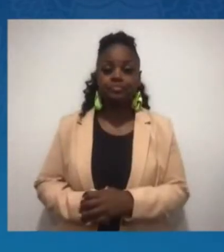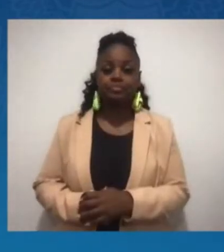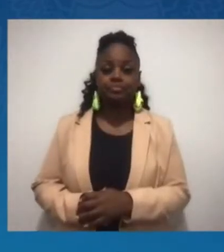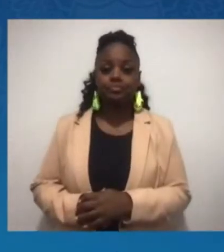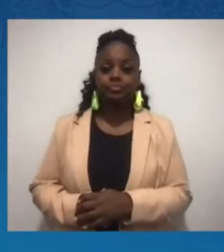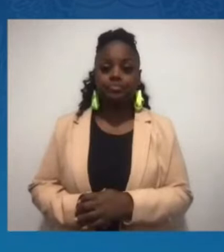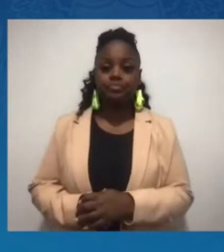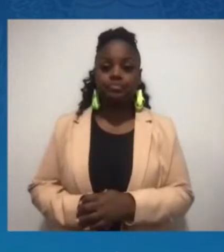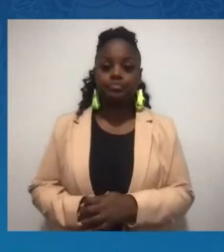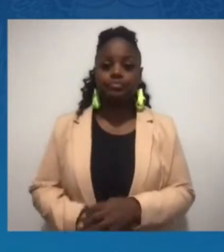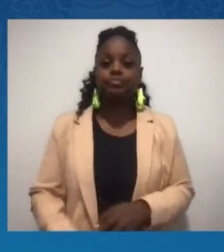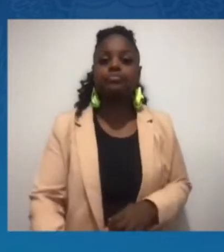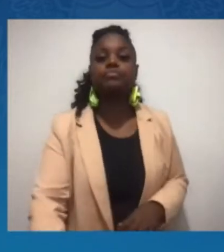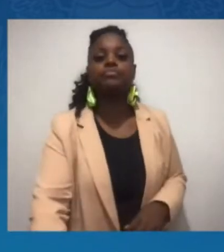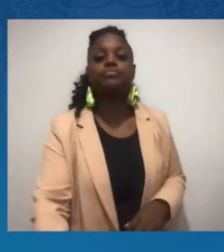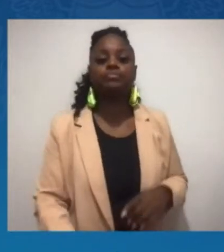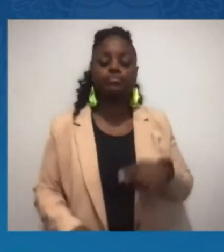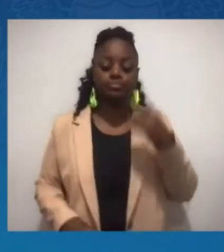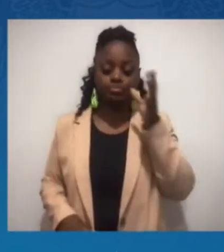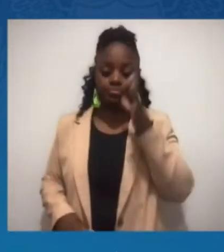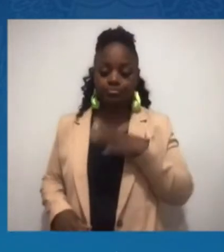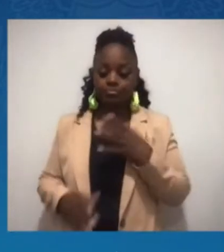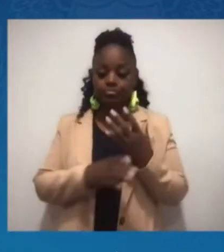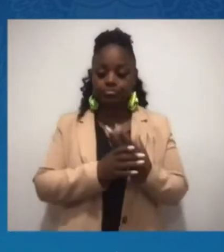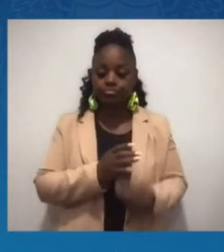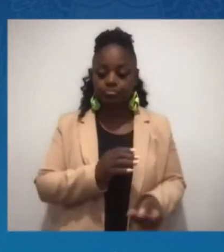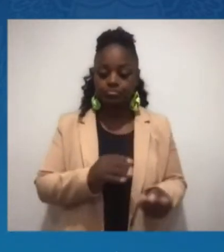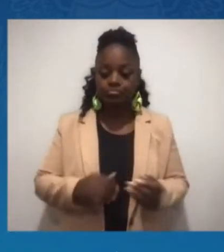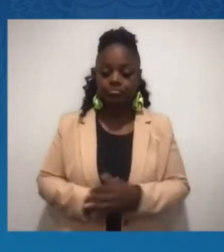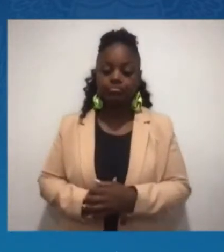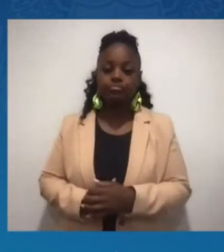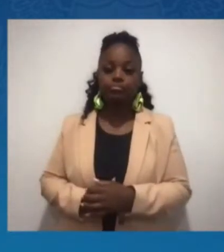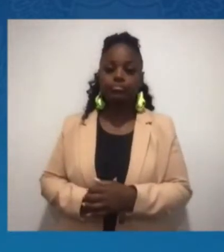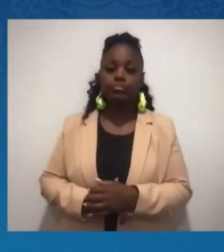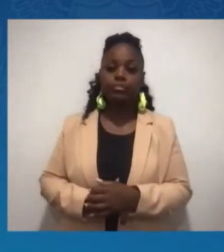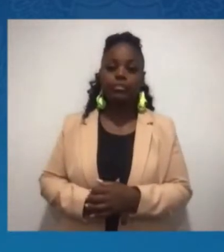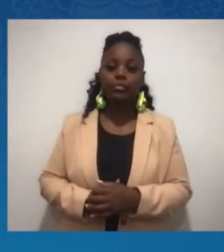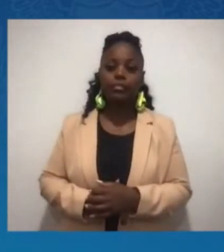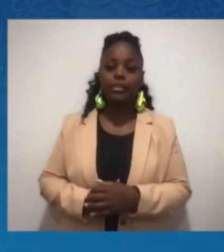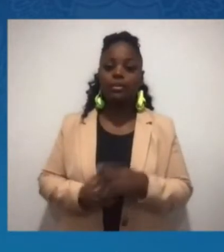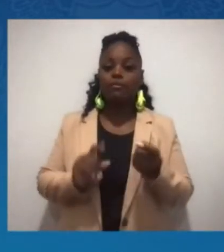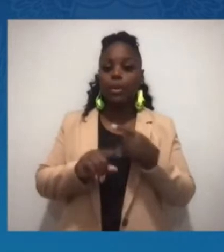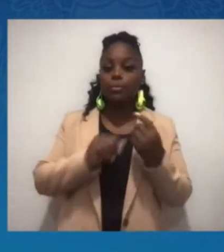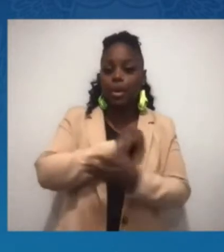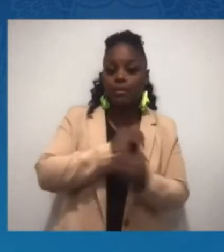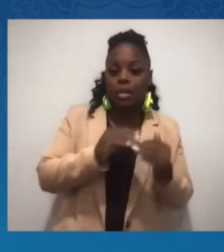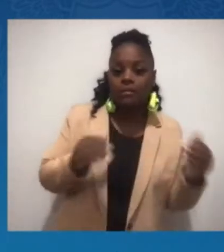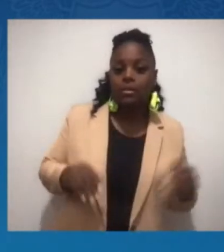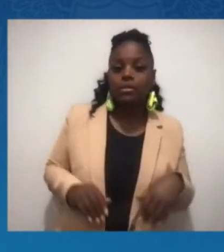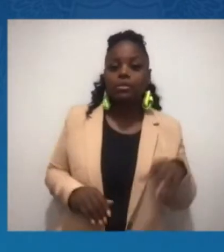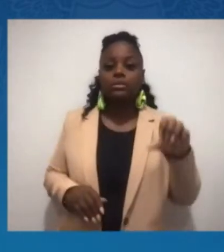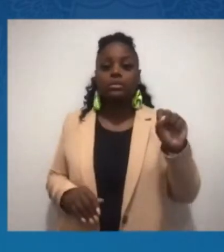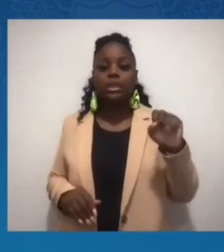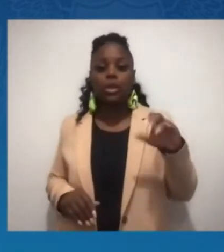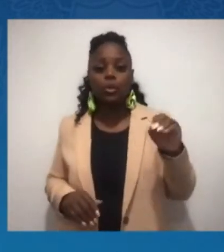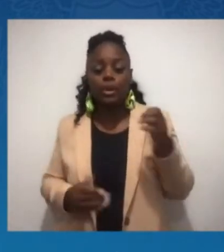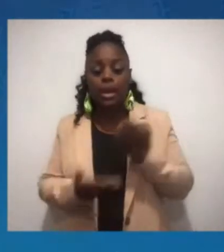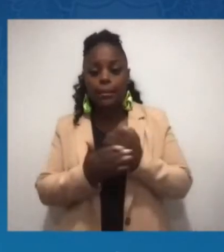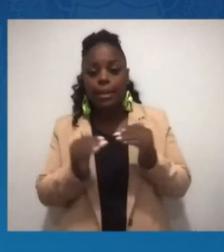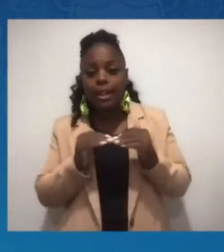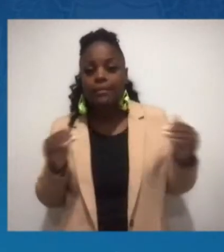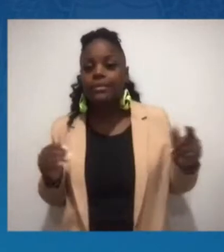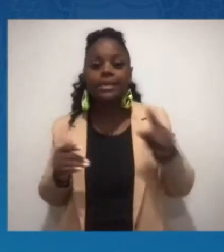her socioeconomic level. It is literally that when she walks into that doctor's office, that hospital, or the